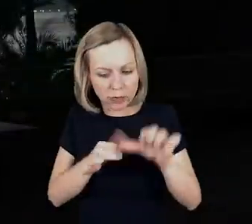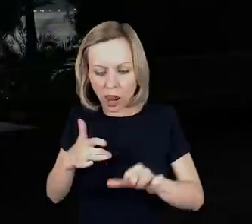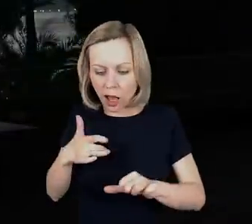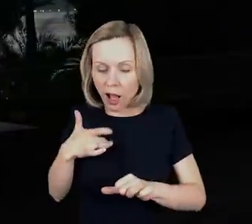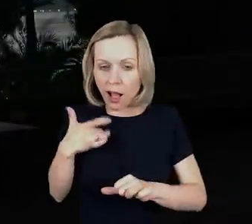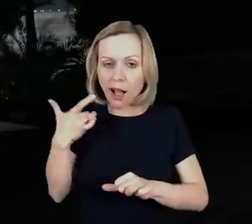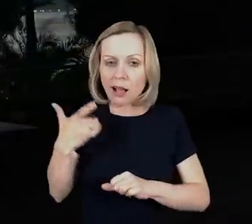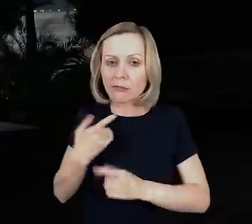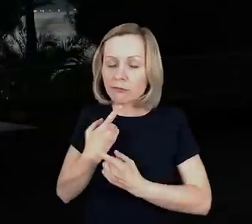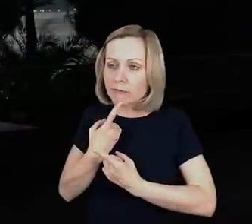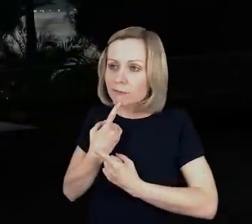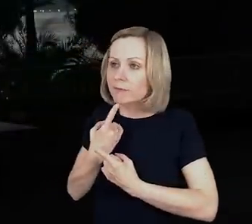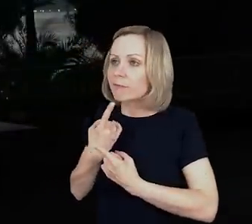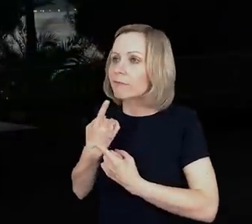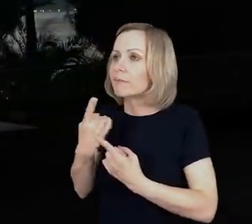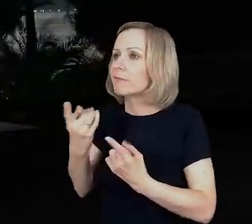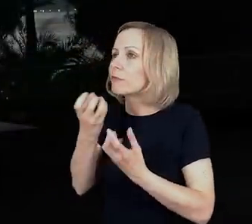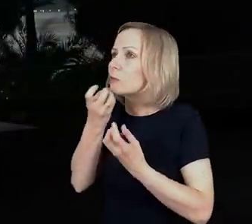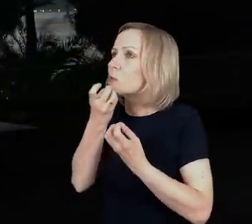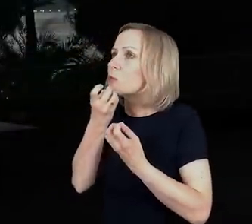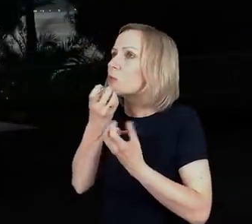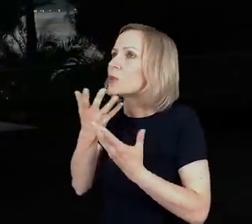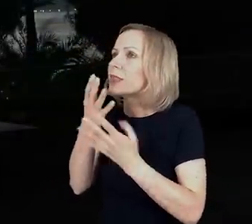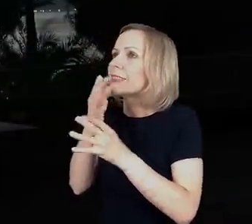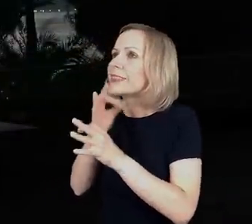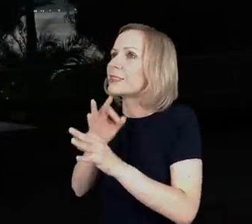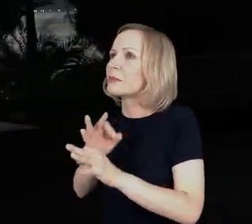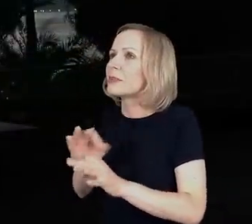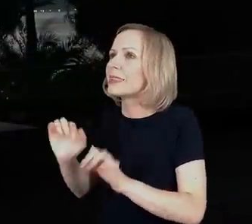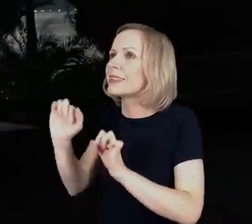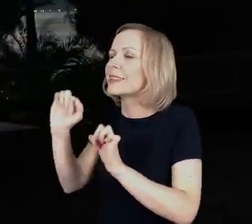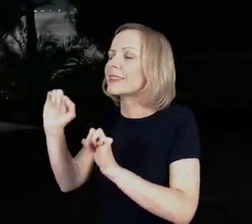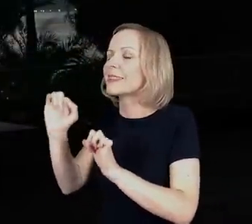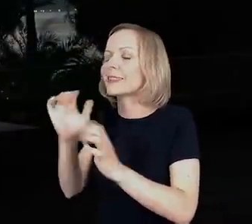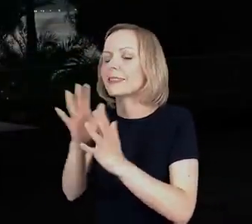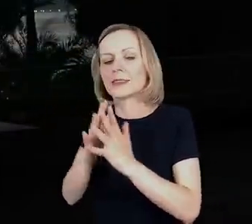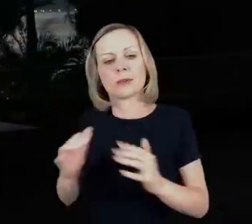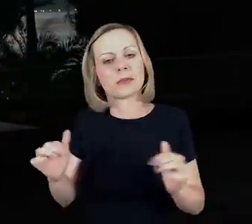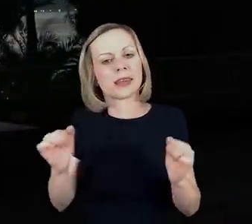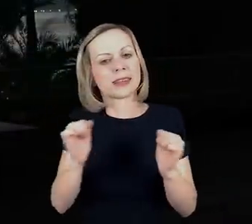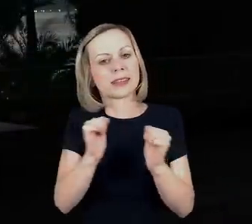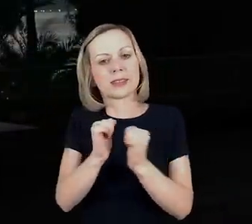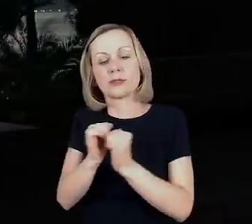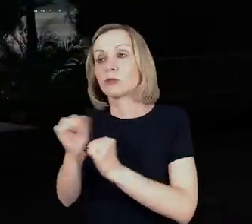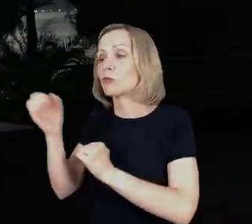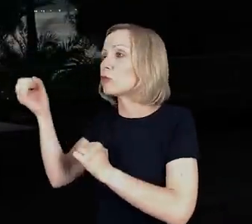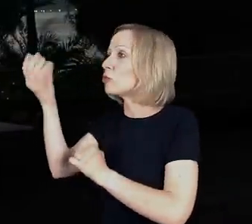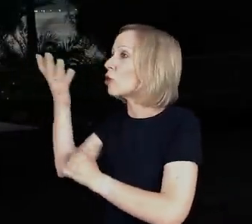confess the beauty of thy peace. Amen.